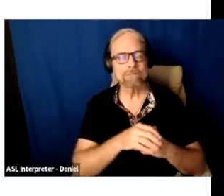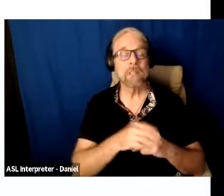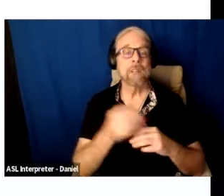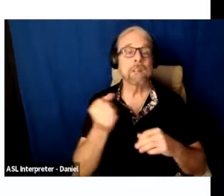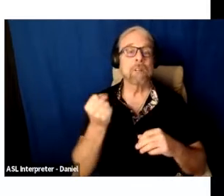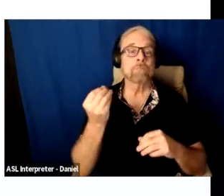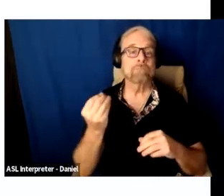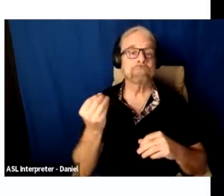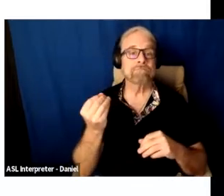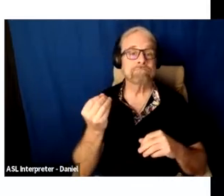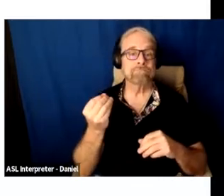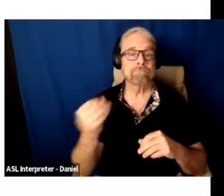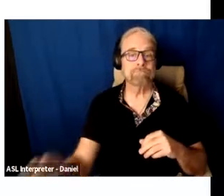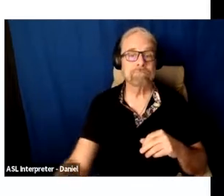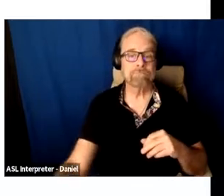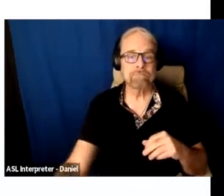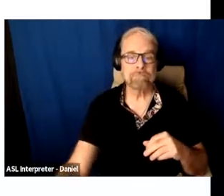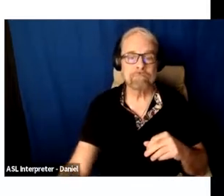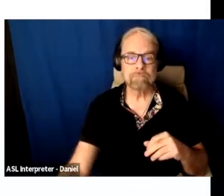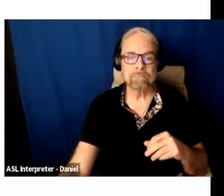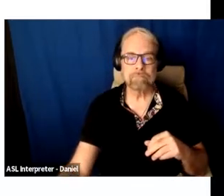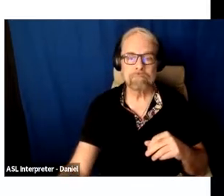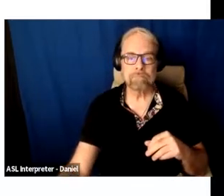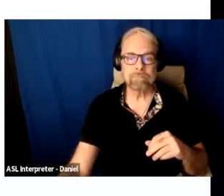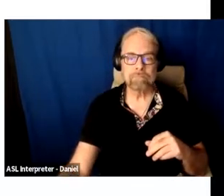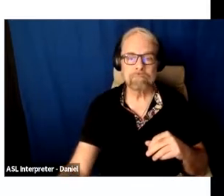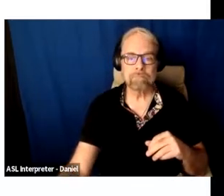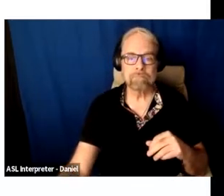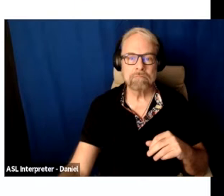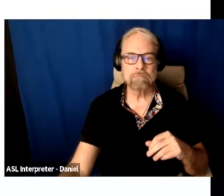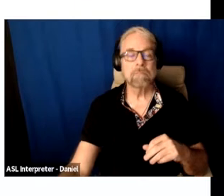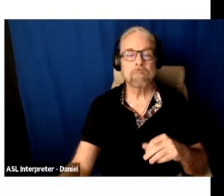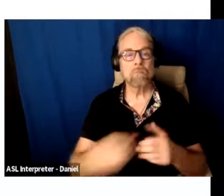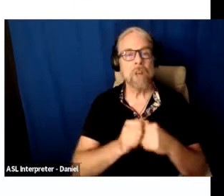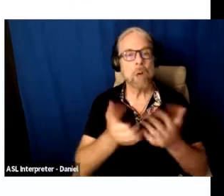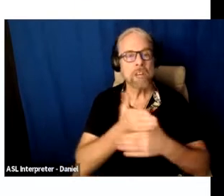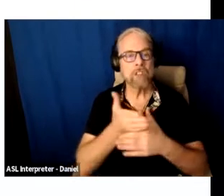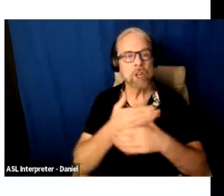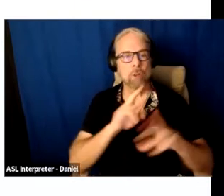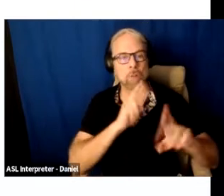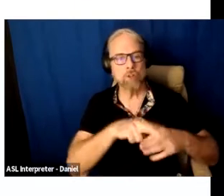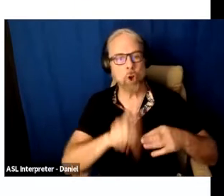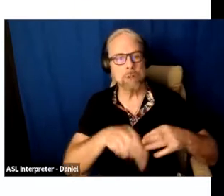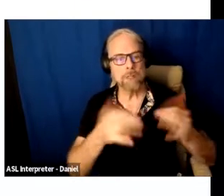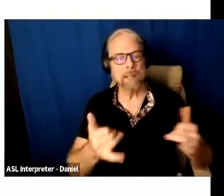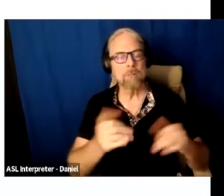So we'll go ahead and close the poll and share the results. So you can see that one